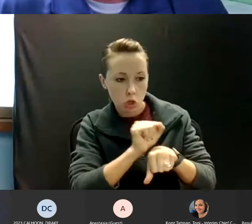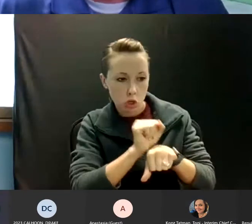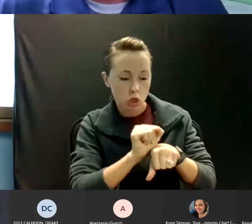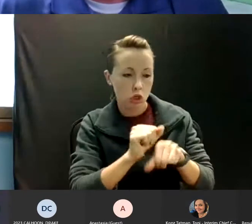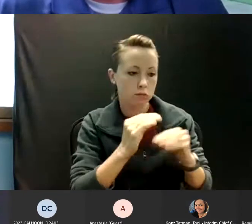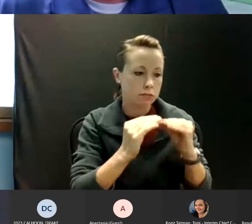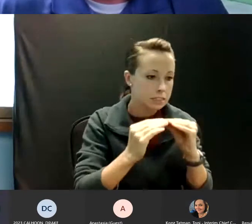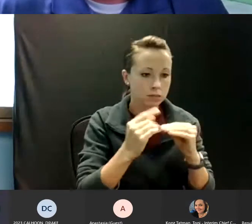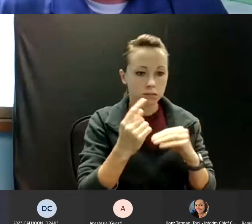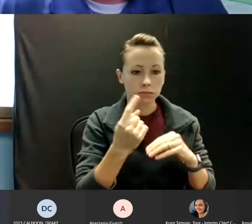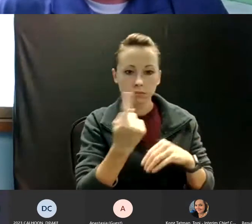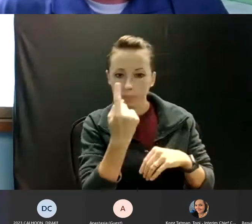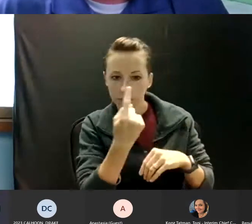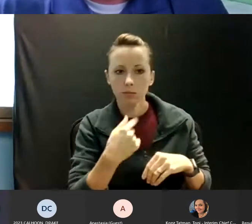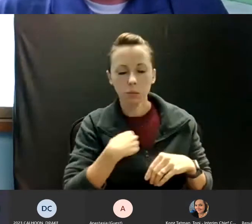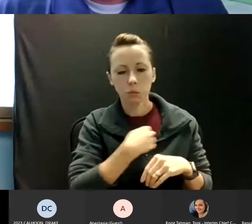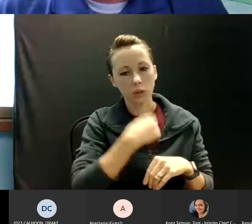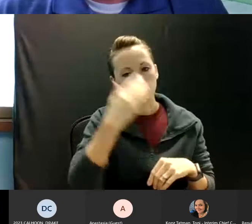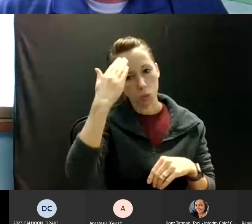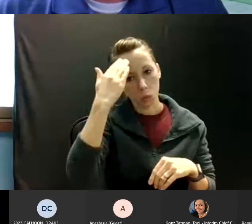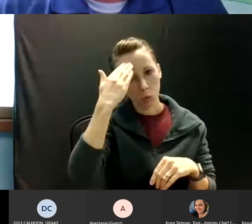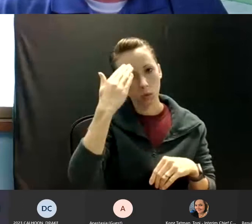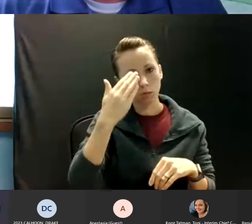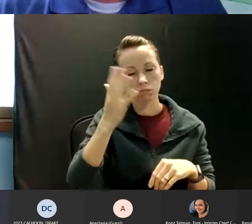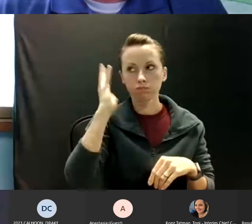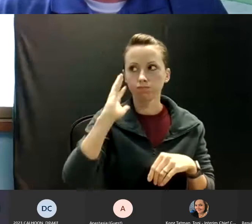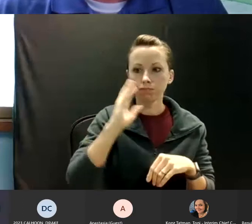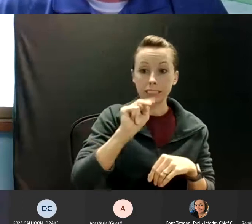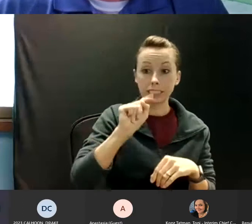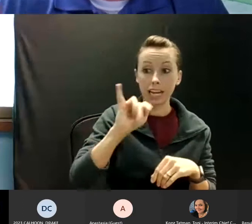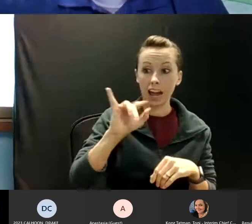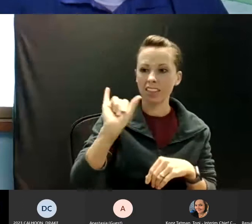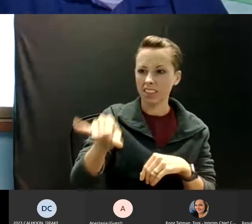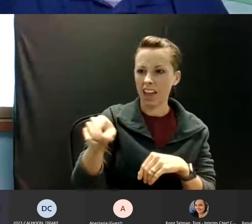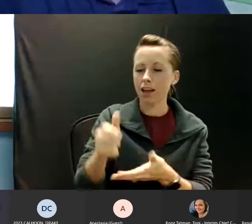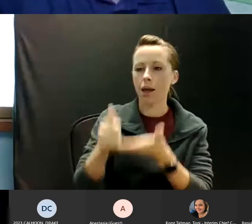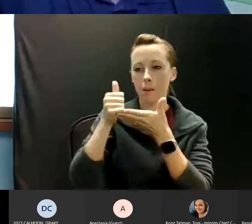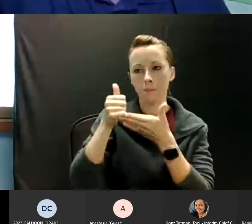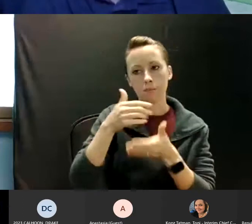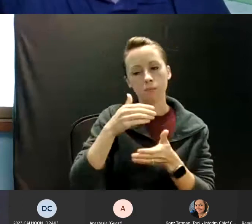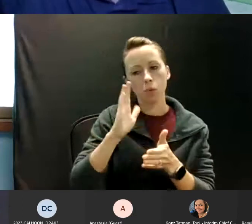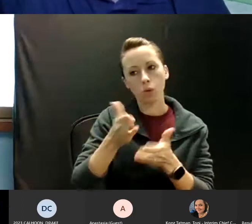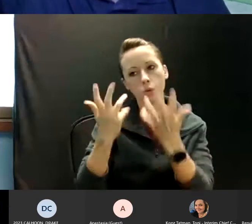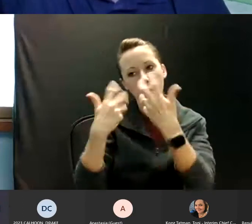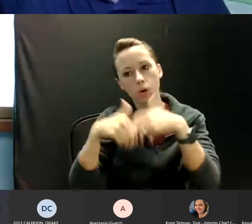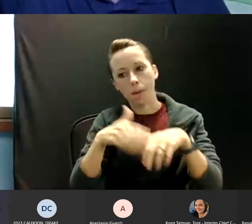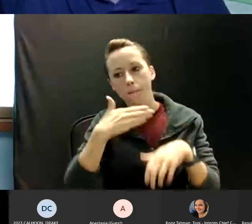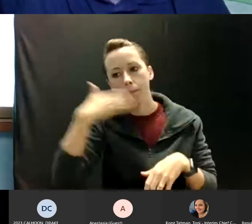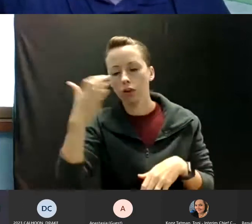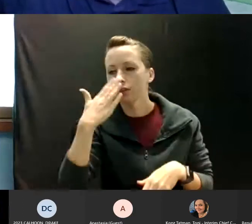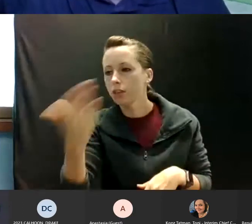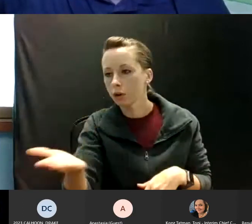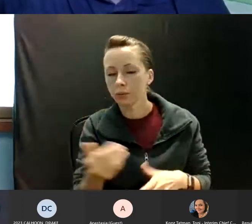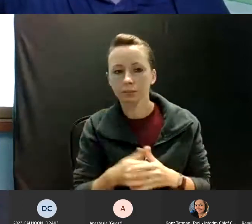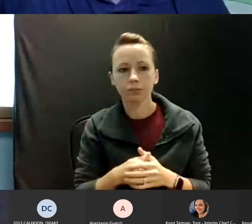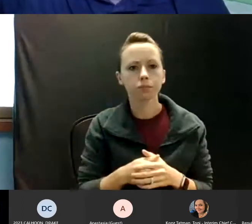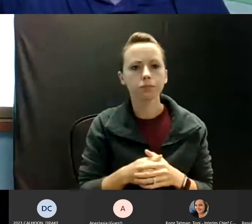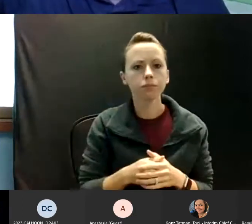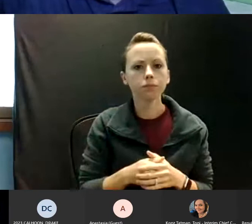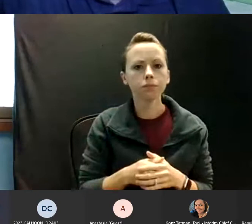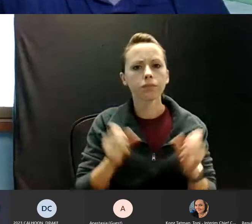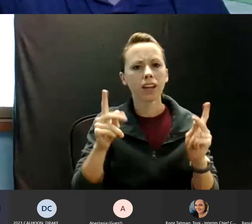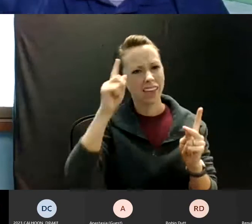NTI from the beginning of NTI that model works better. So thanks, Ron, for that. I think